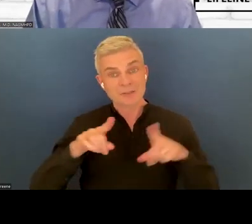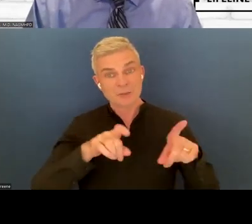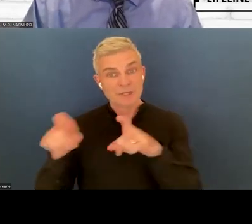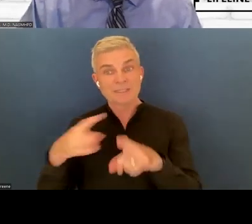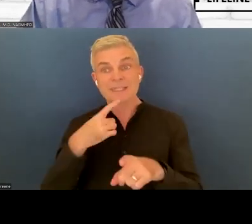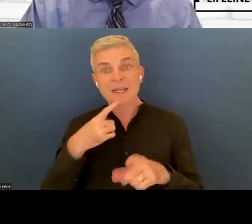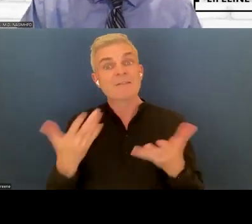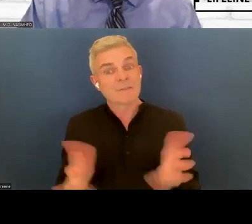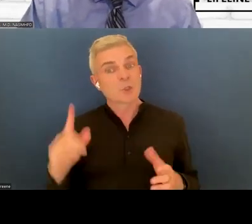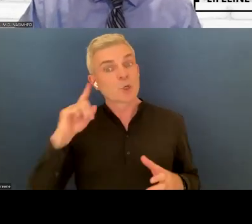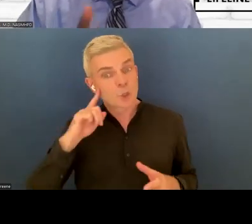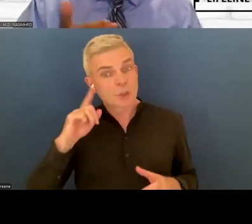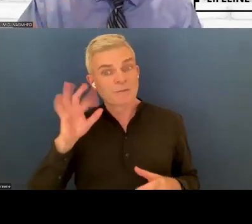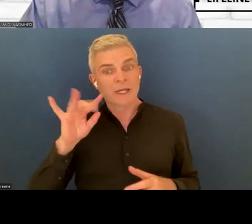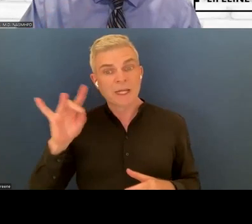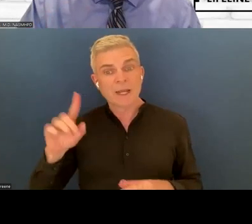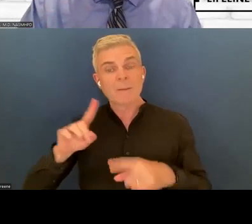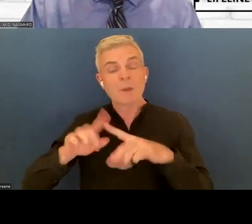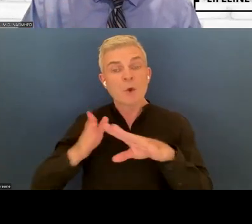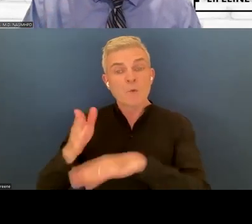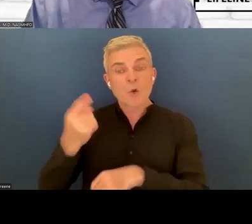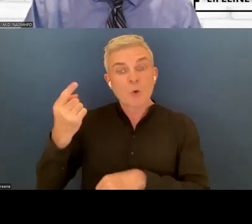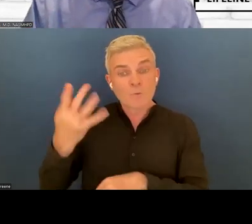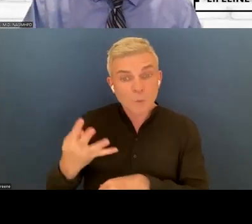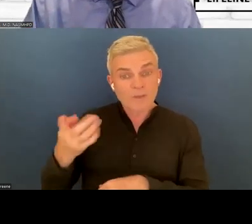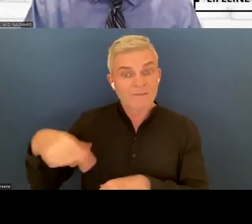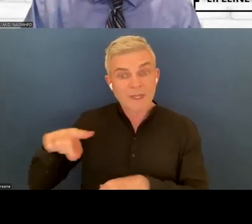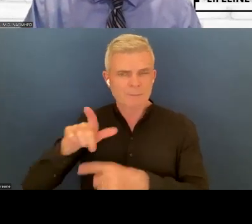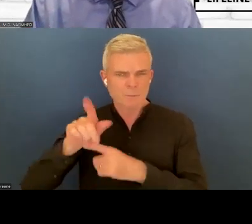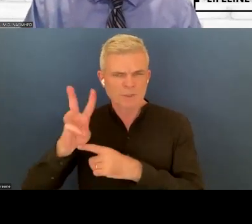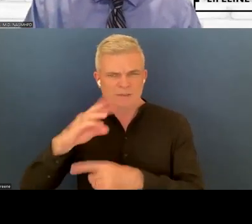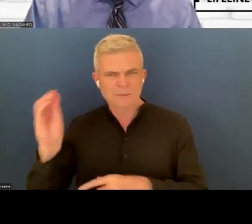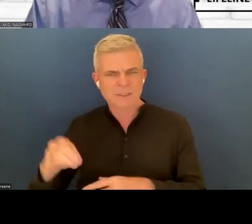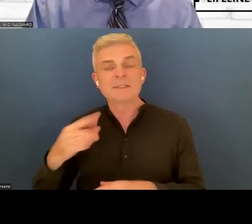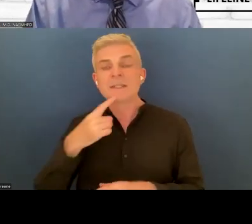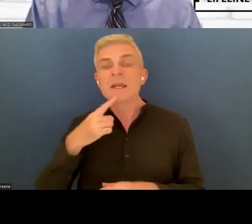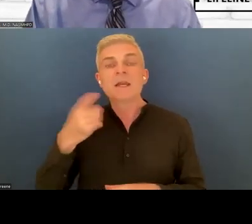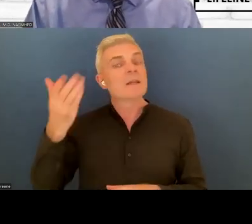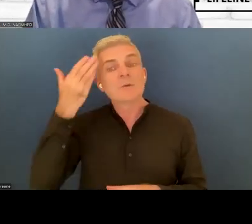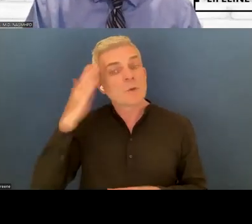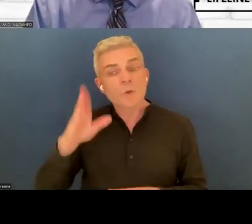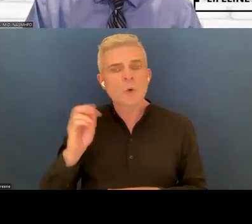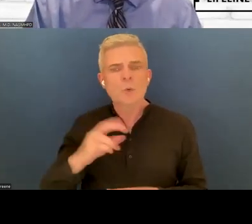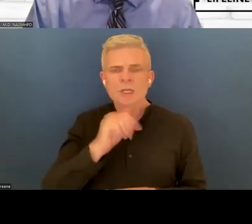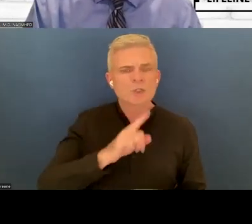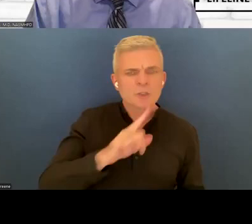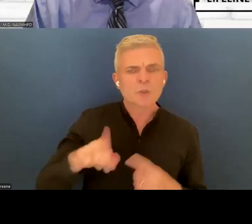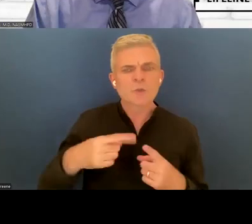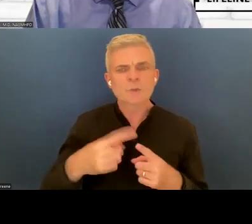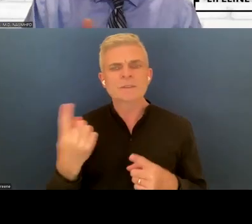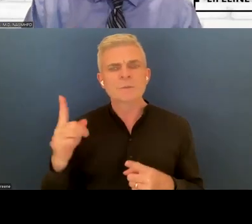988, over a fourth of them, 26%, indicated that they didn't know or weren't sure when someone should contact